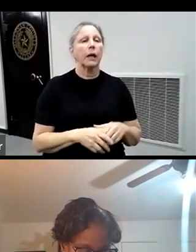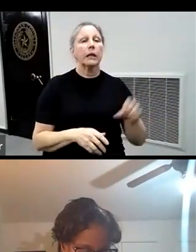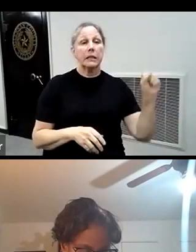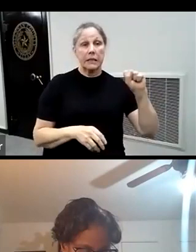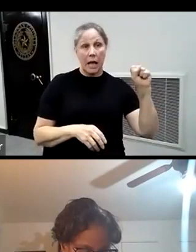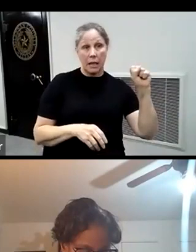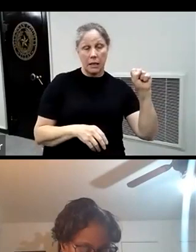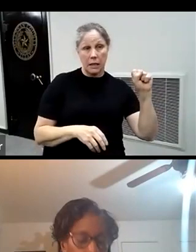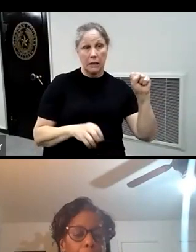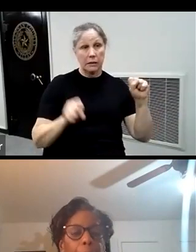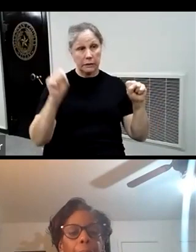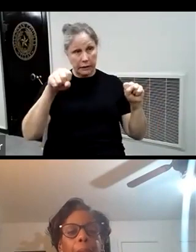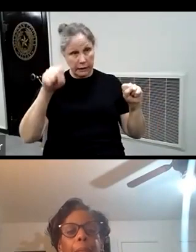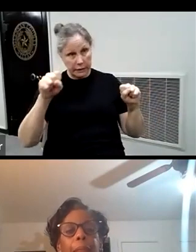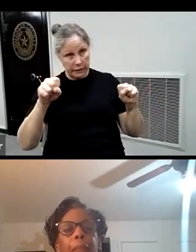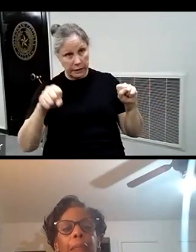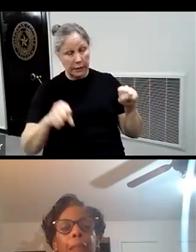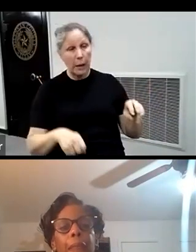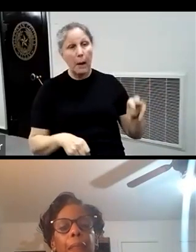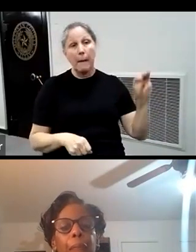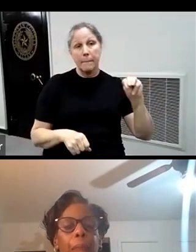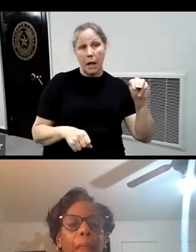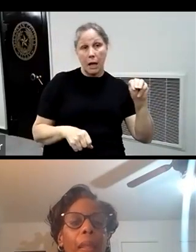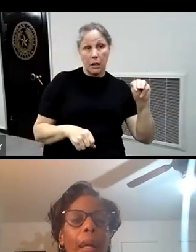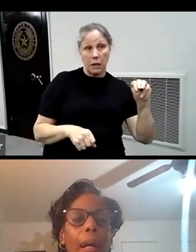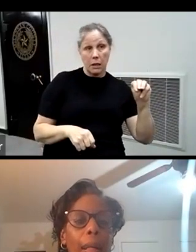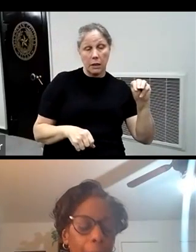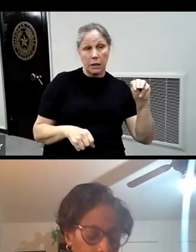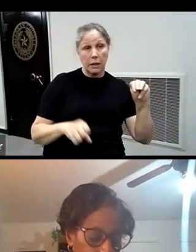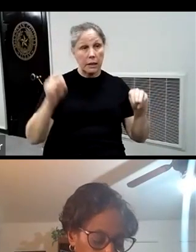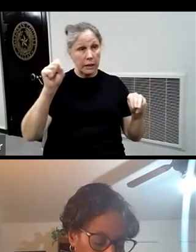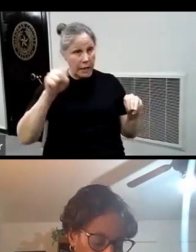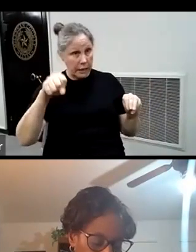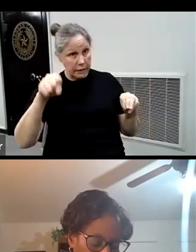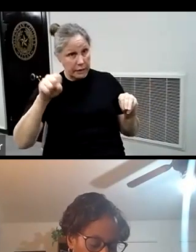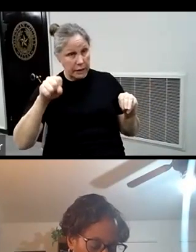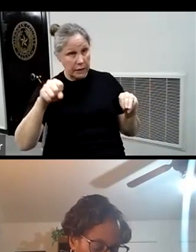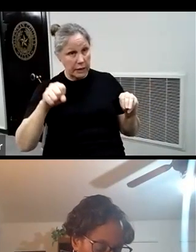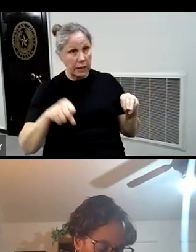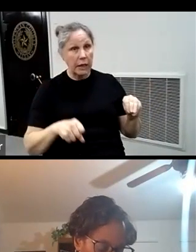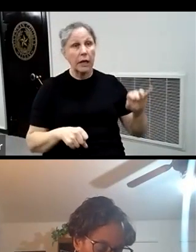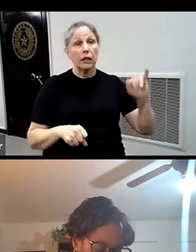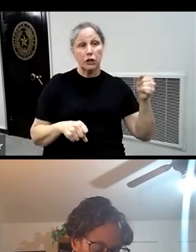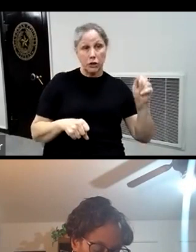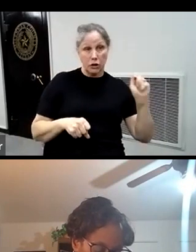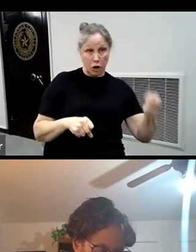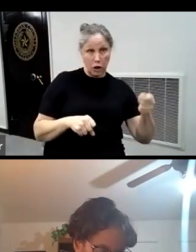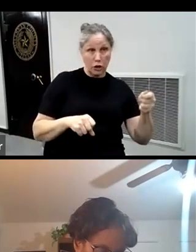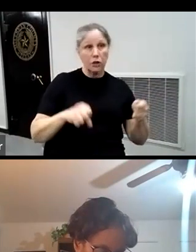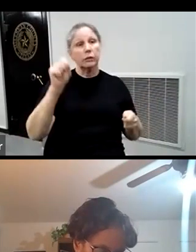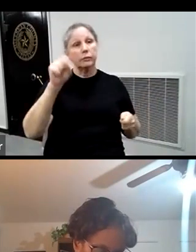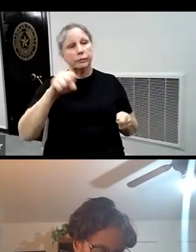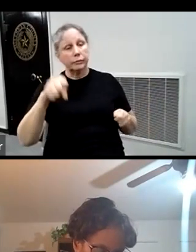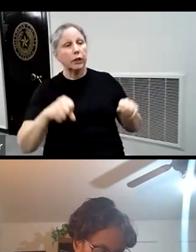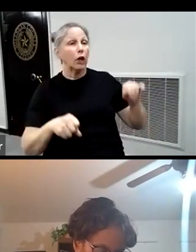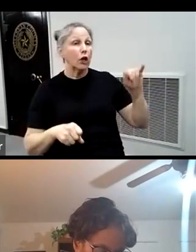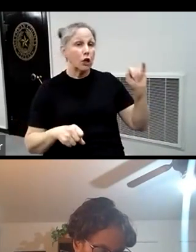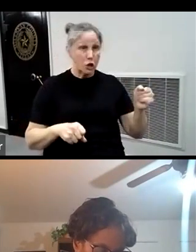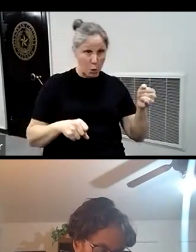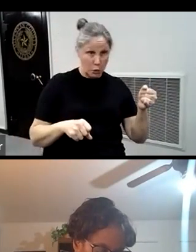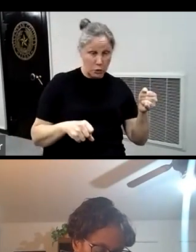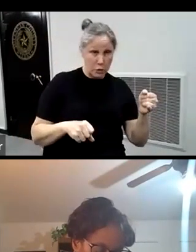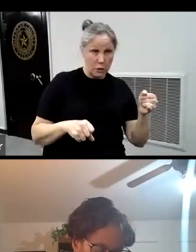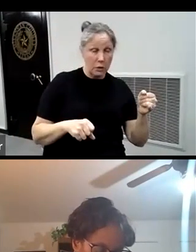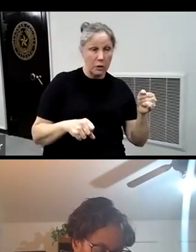Snell, Aye. Commissioner Miller, Aye. Judge Bolton, Aye. Commissioner